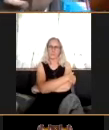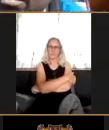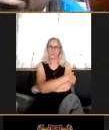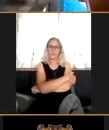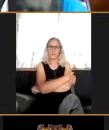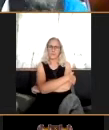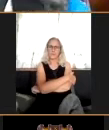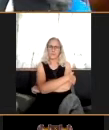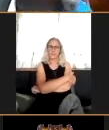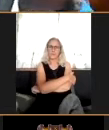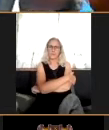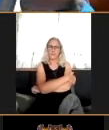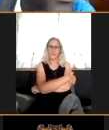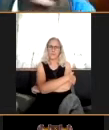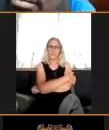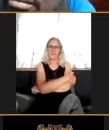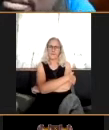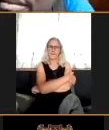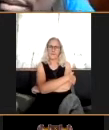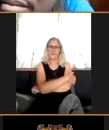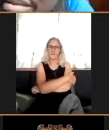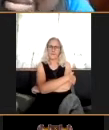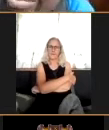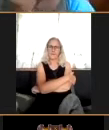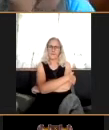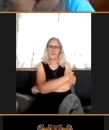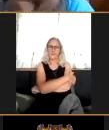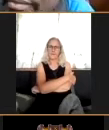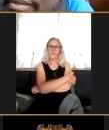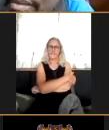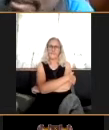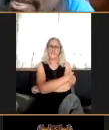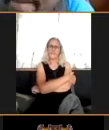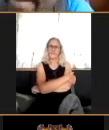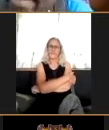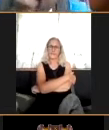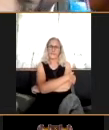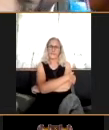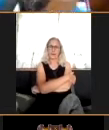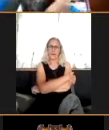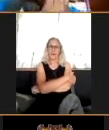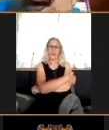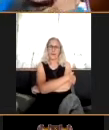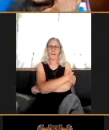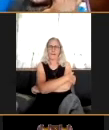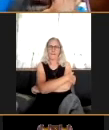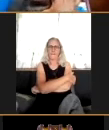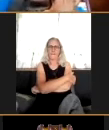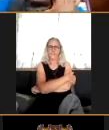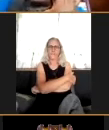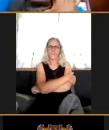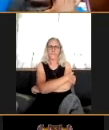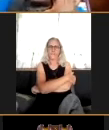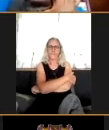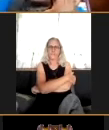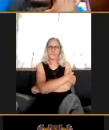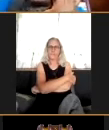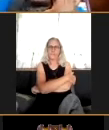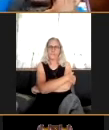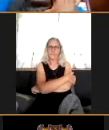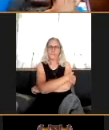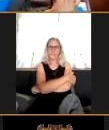Just being born as a human. You came with the